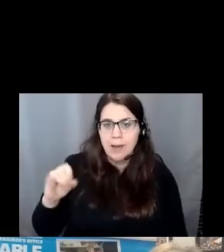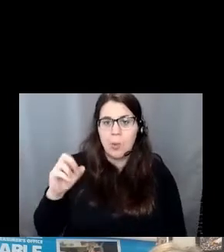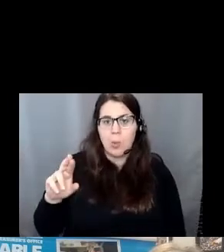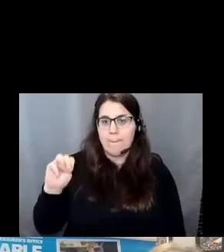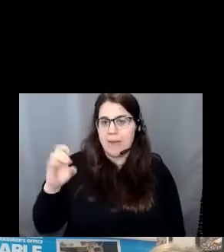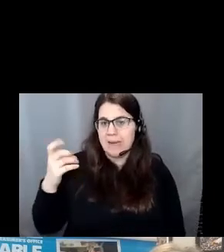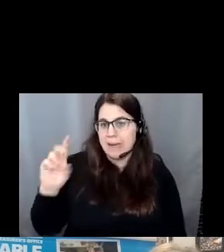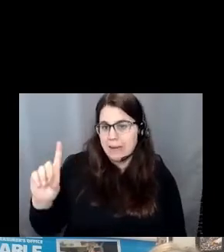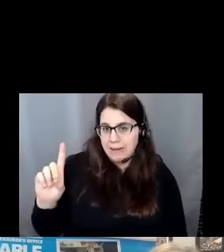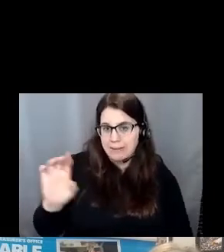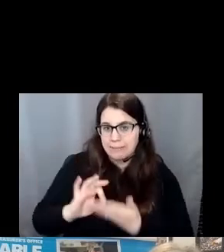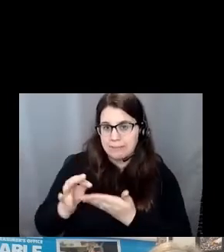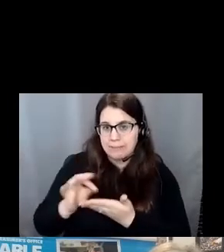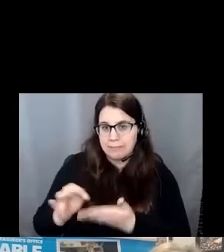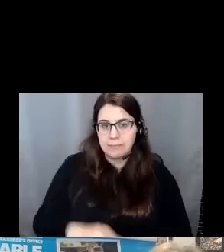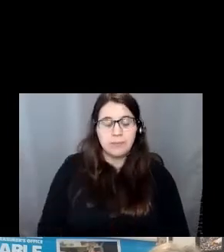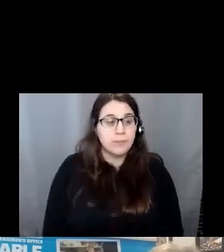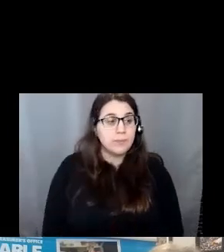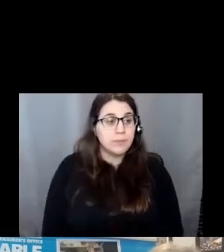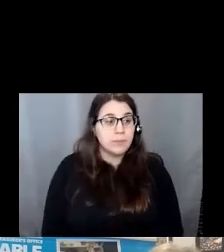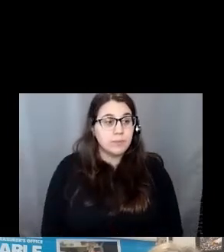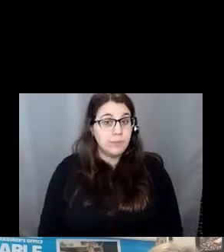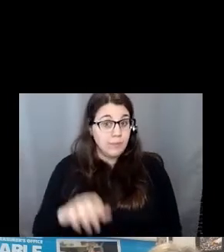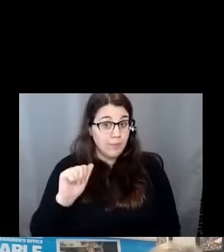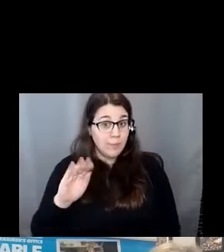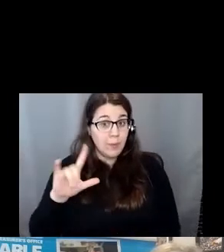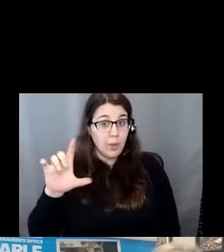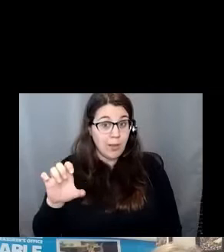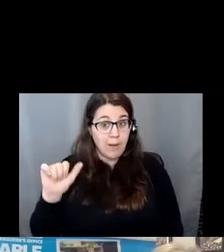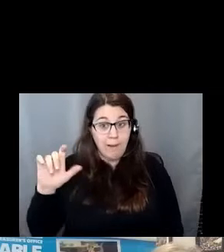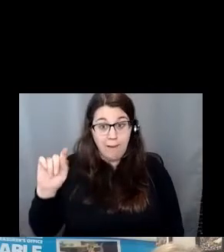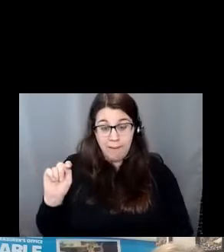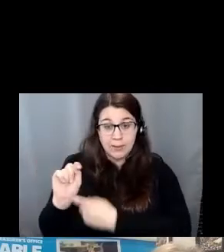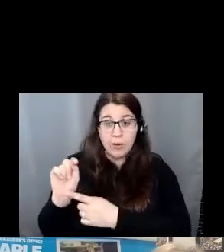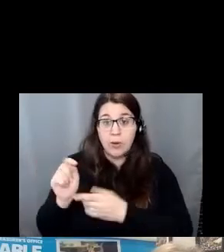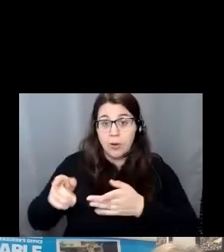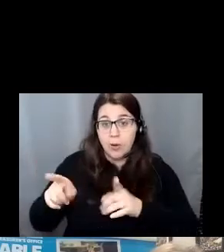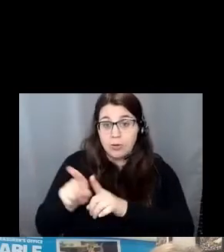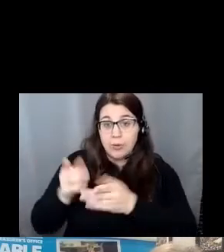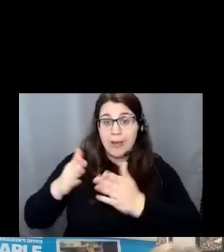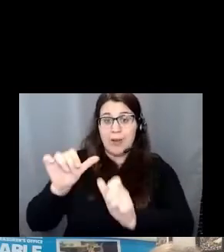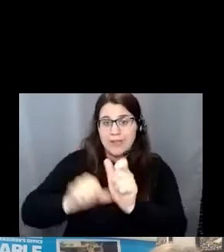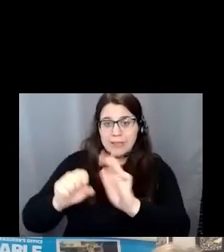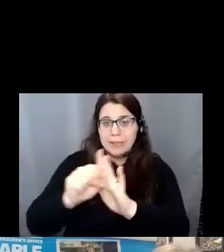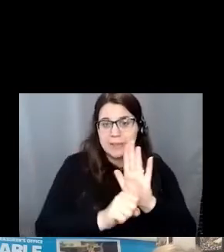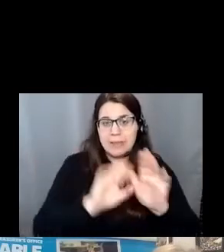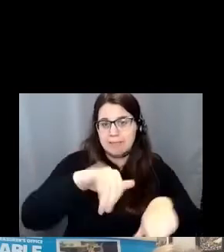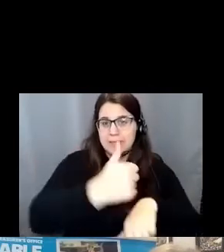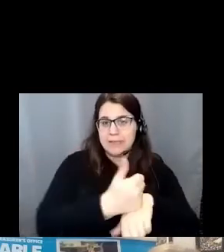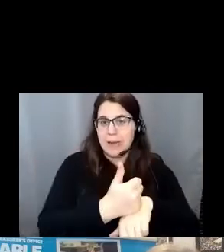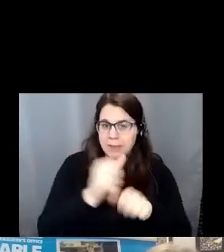Medicaid. The ABLE Act also gave states the mechanism to create their own ABLE program. The ABLE Act does